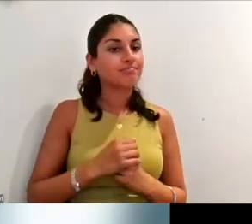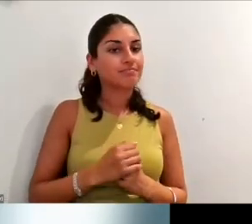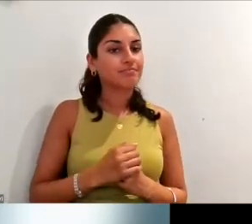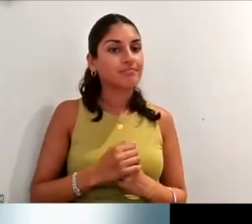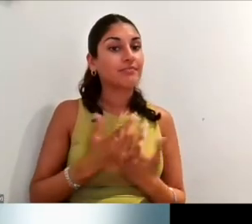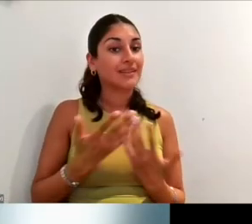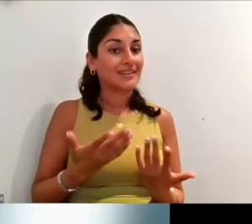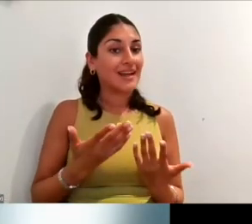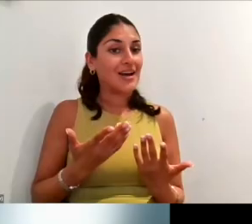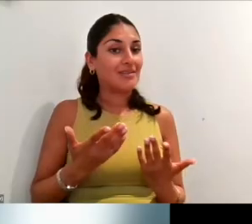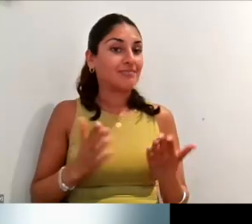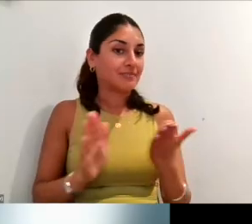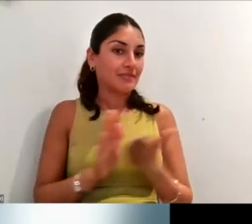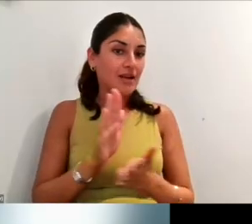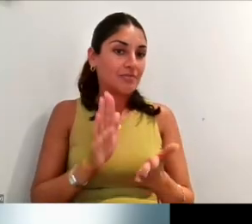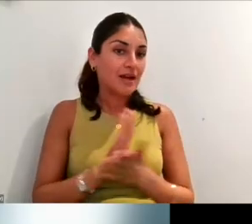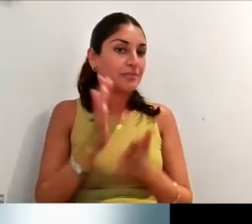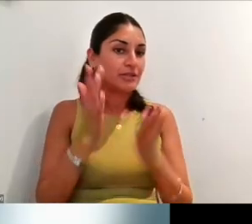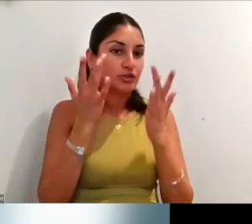I am absolutely honored